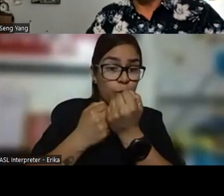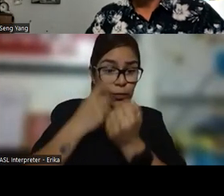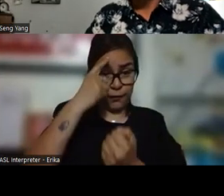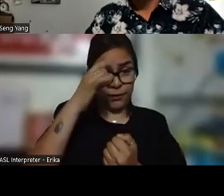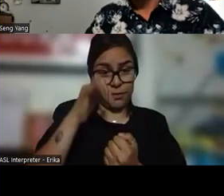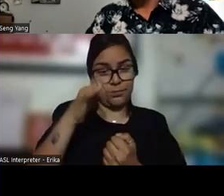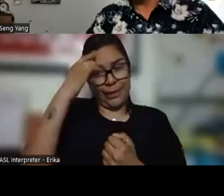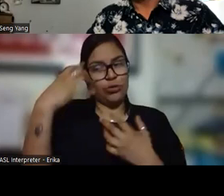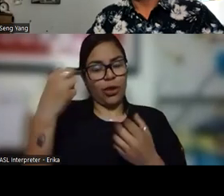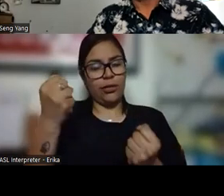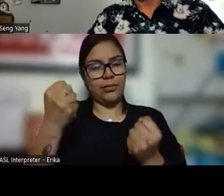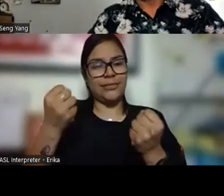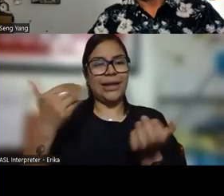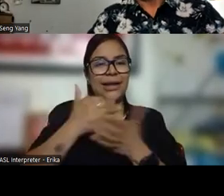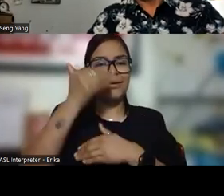please.